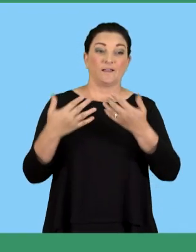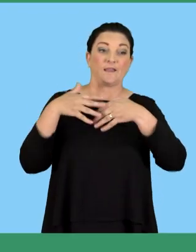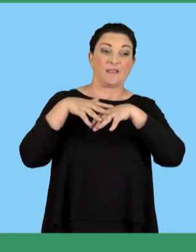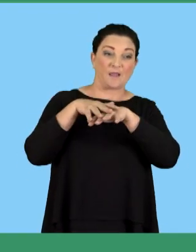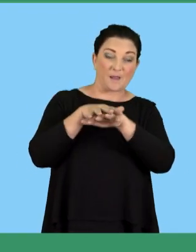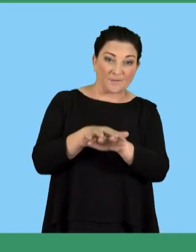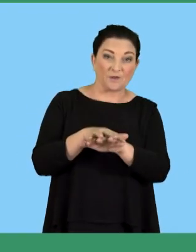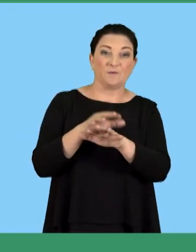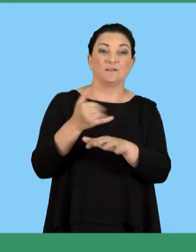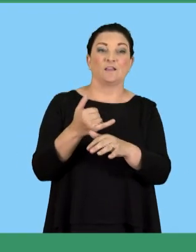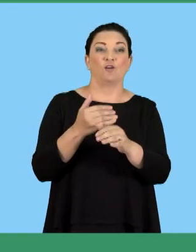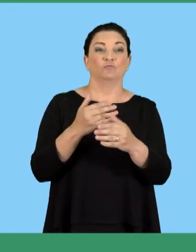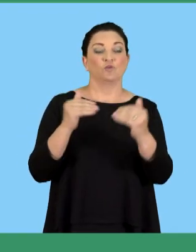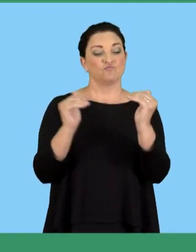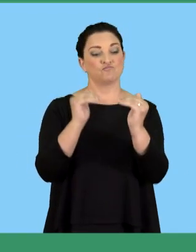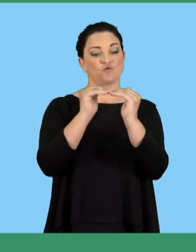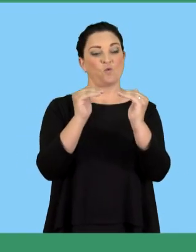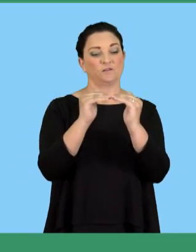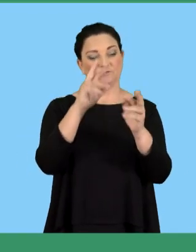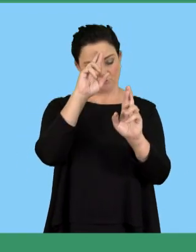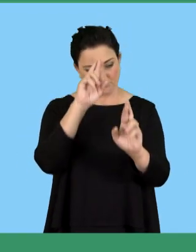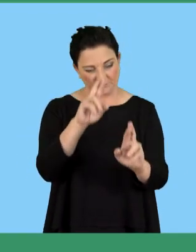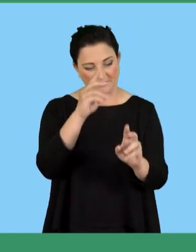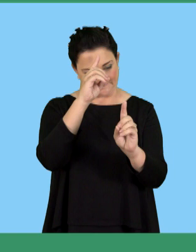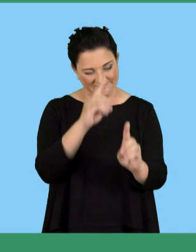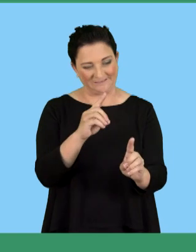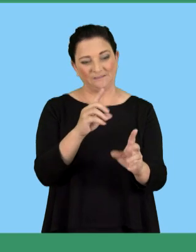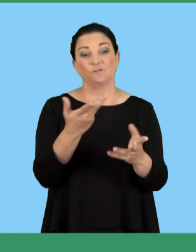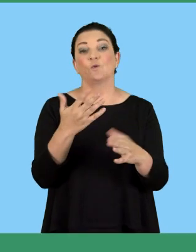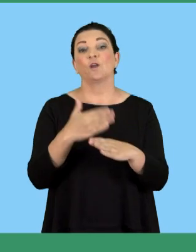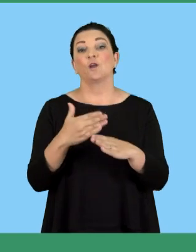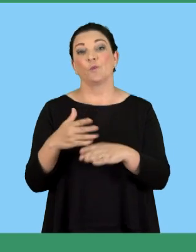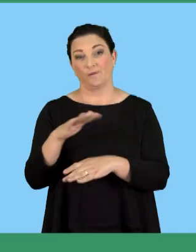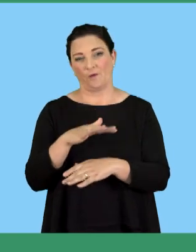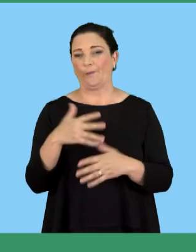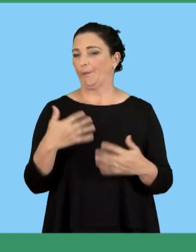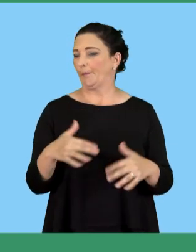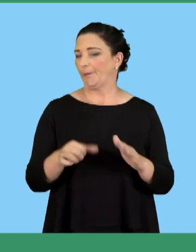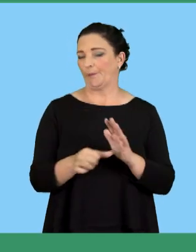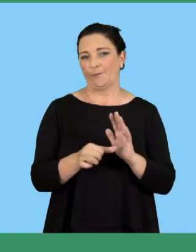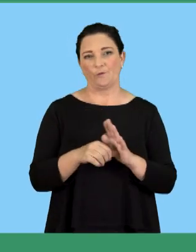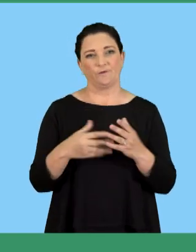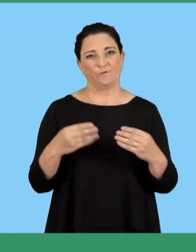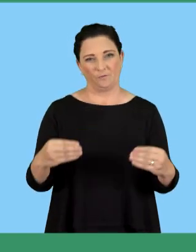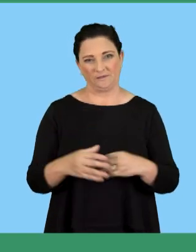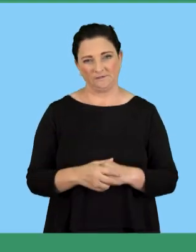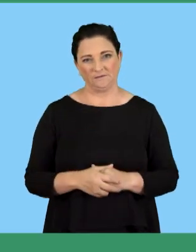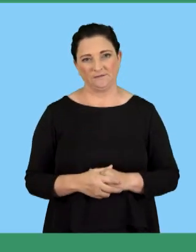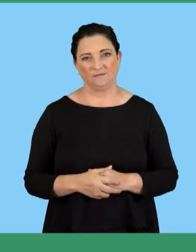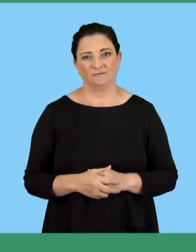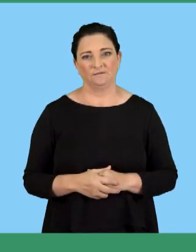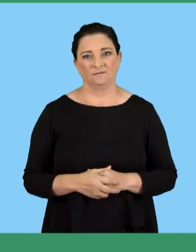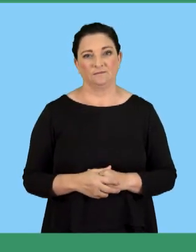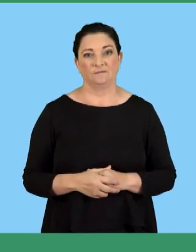treated equally. Then we have the term respect, which refers to a polite behavior towards or care for somebody that you think is